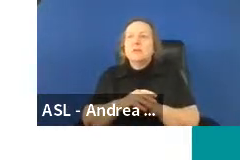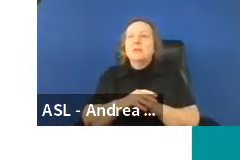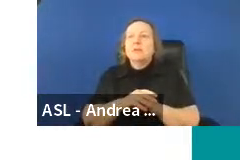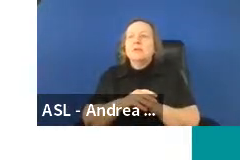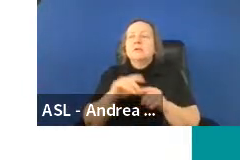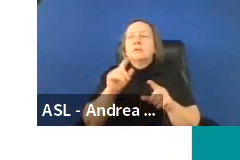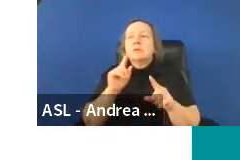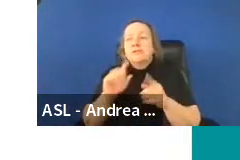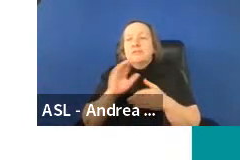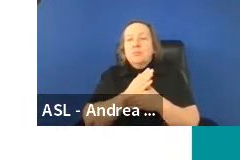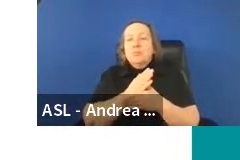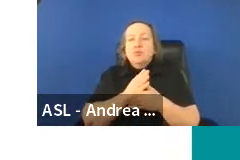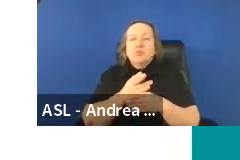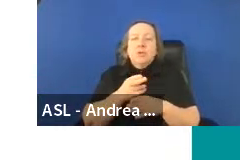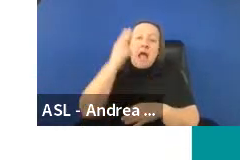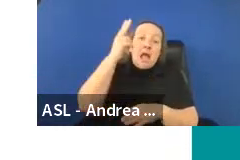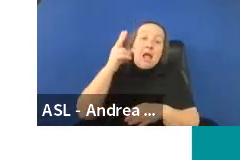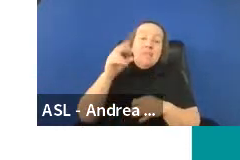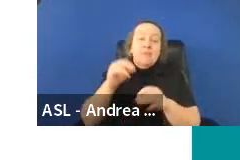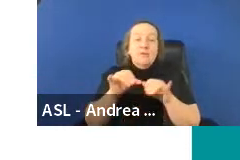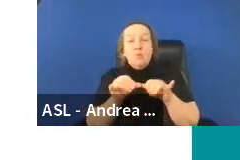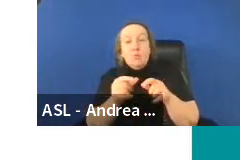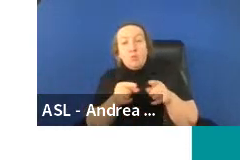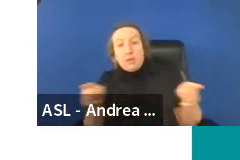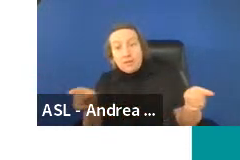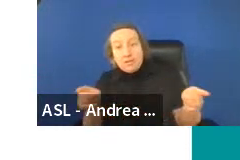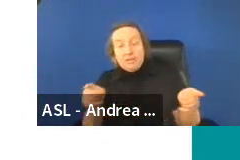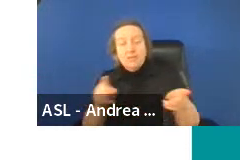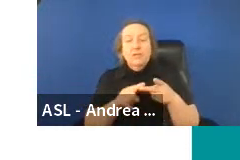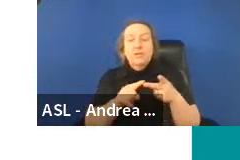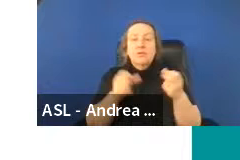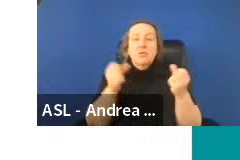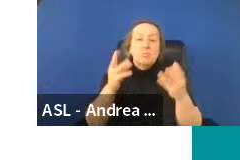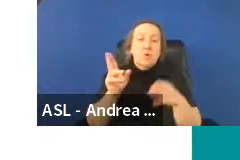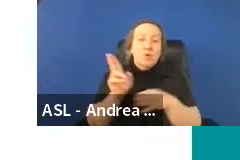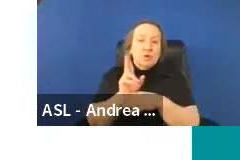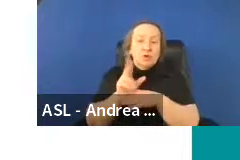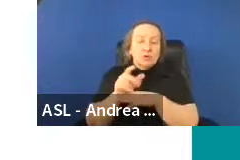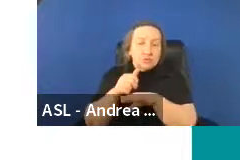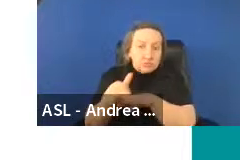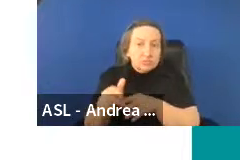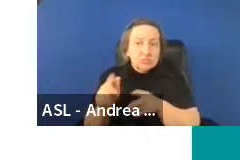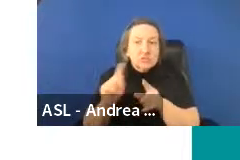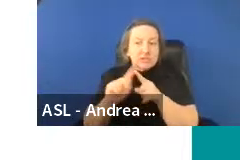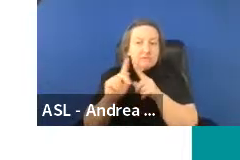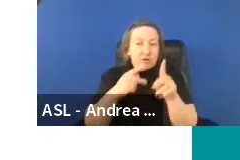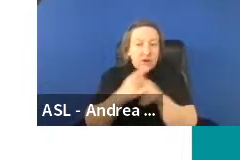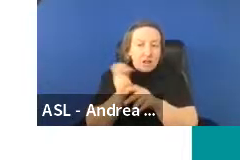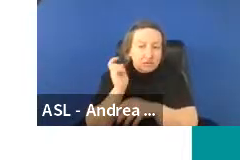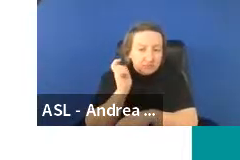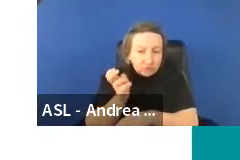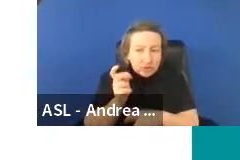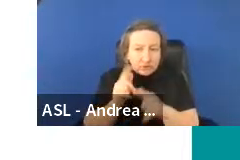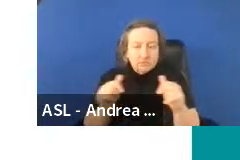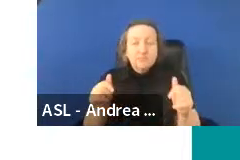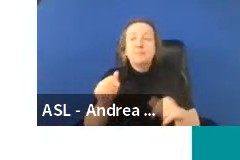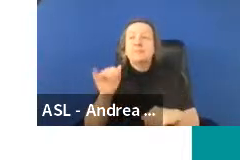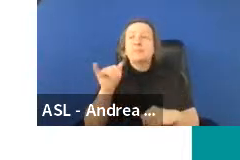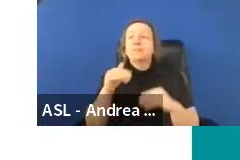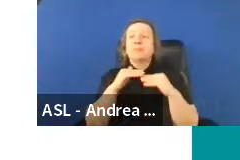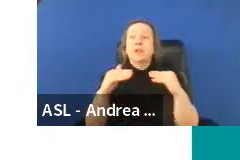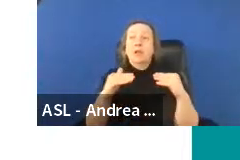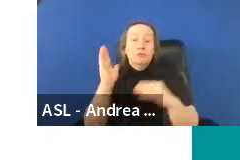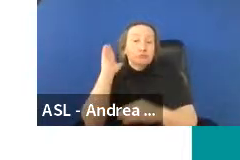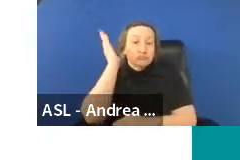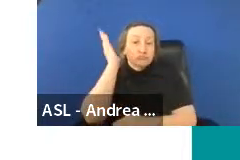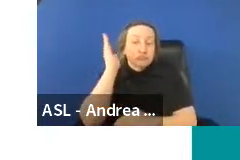differences between height and width, location of vehicle traffic, the multi-use path, and the transit path. This level of information was presented